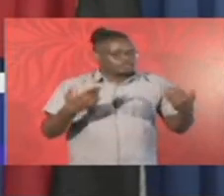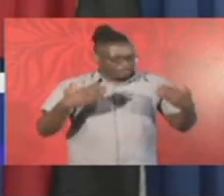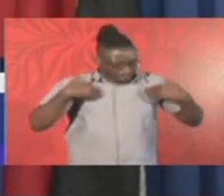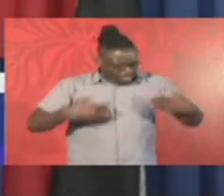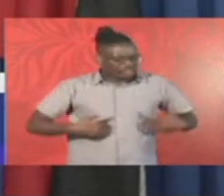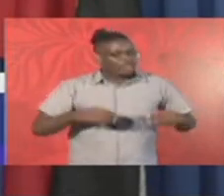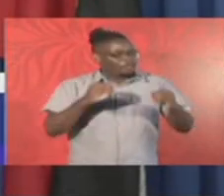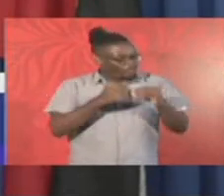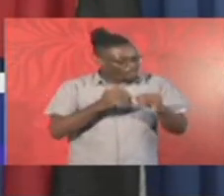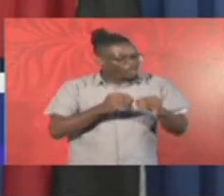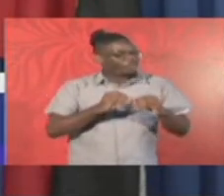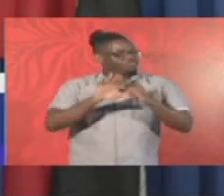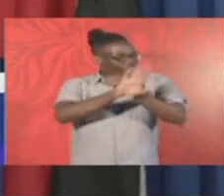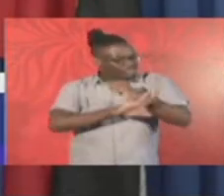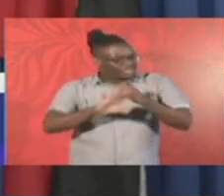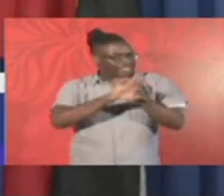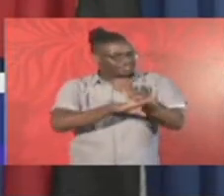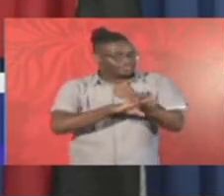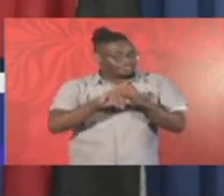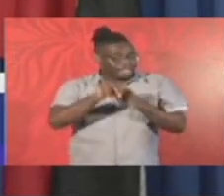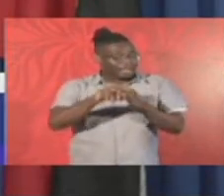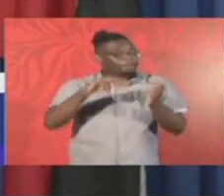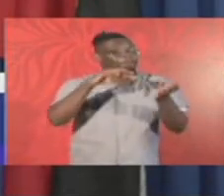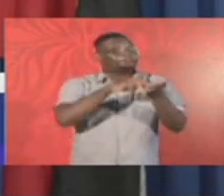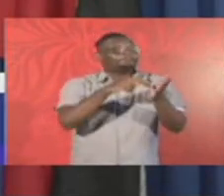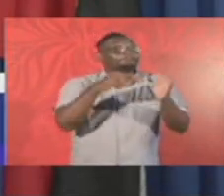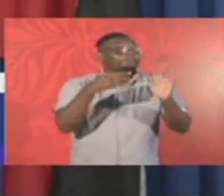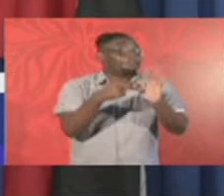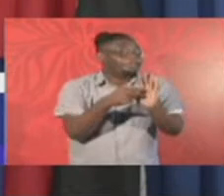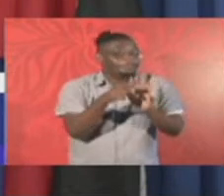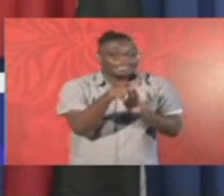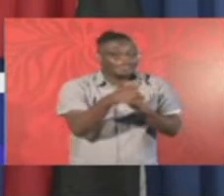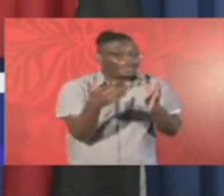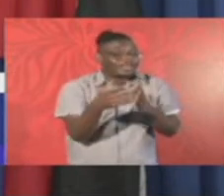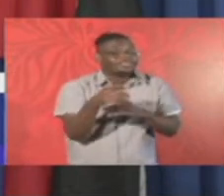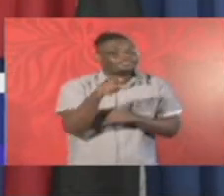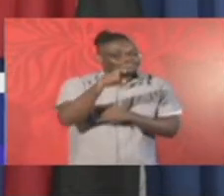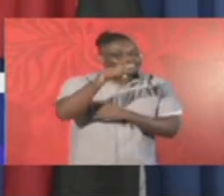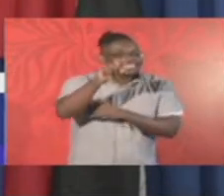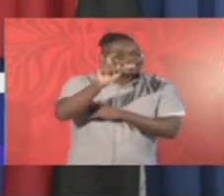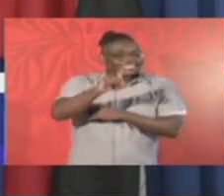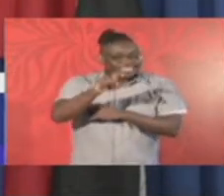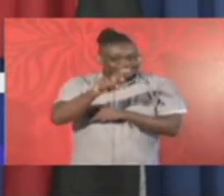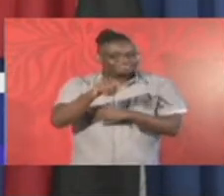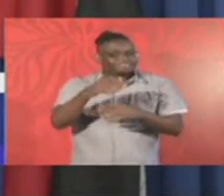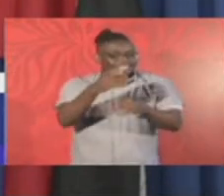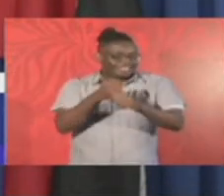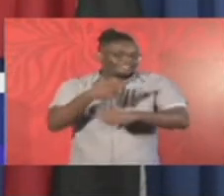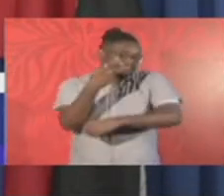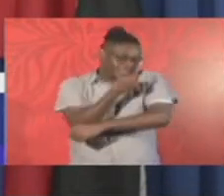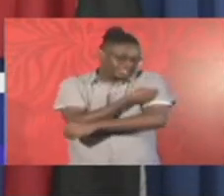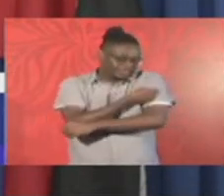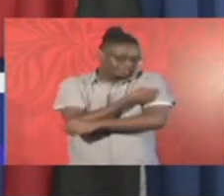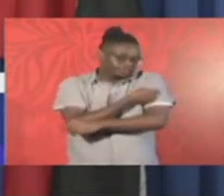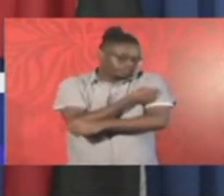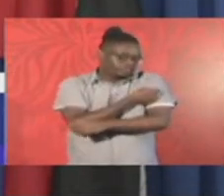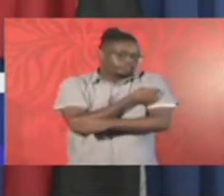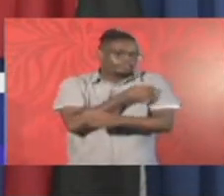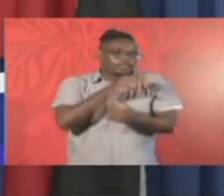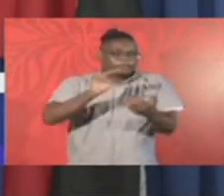it means that they will have to be vaccinated by the middle of September. So by September